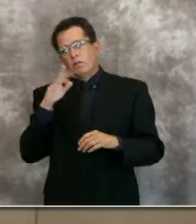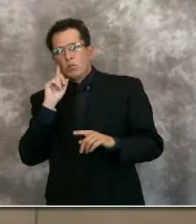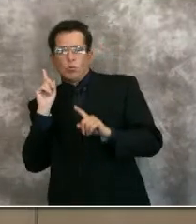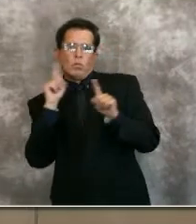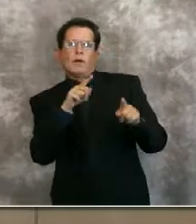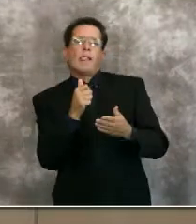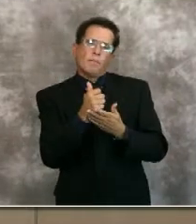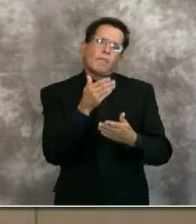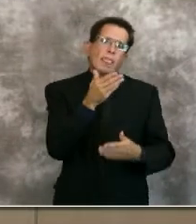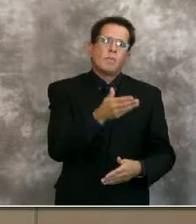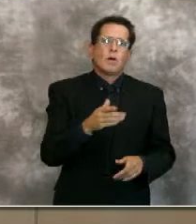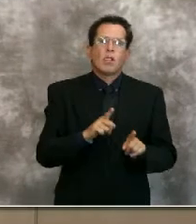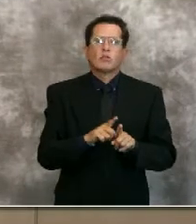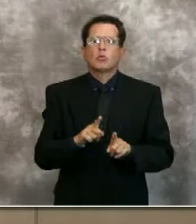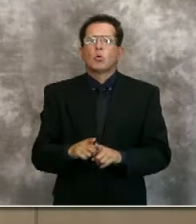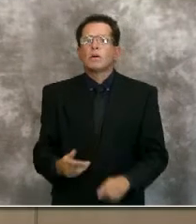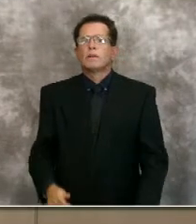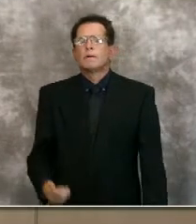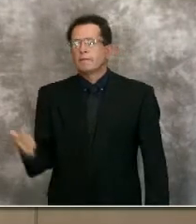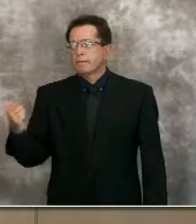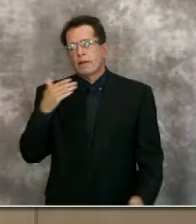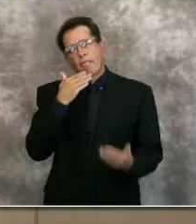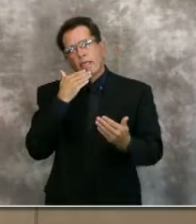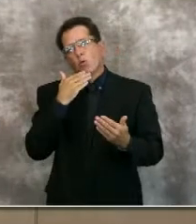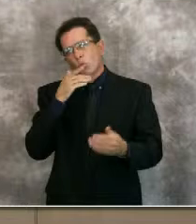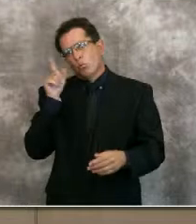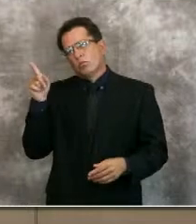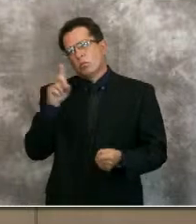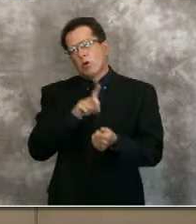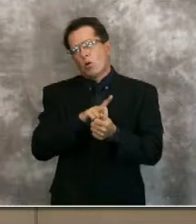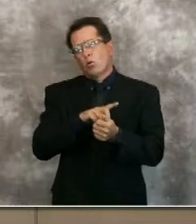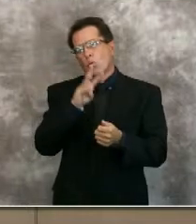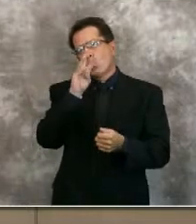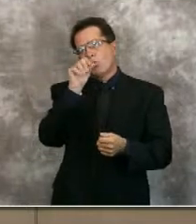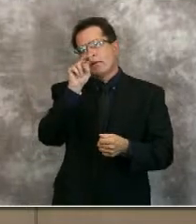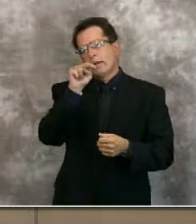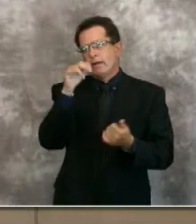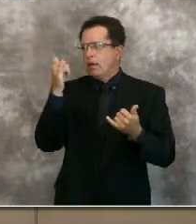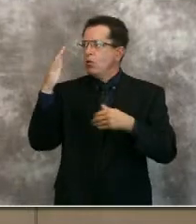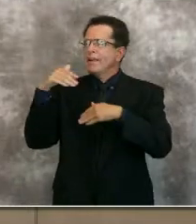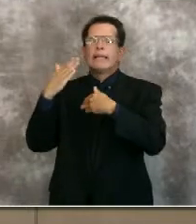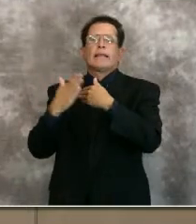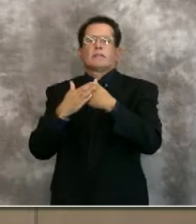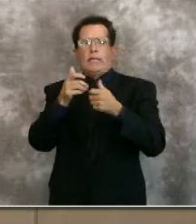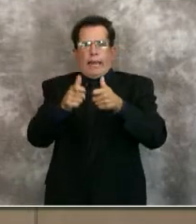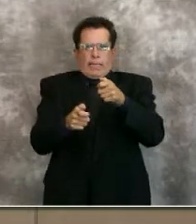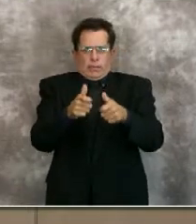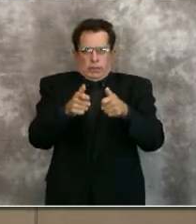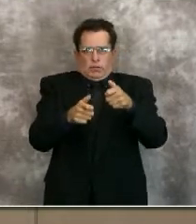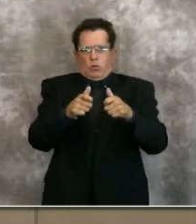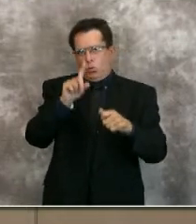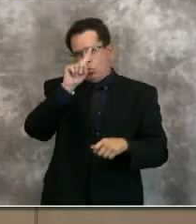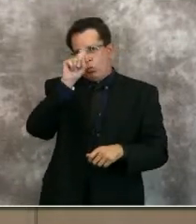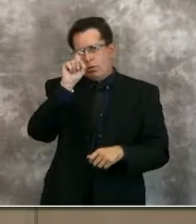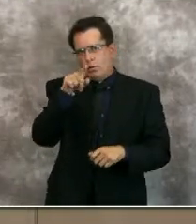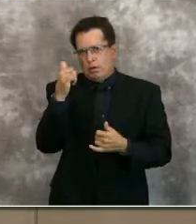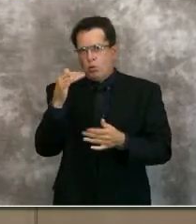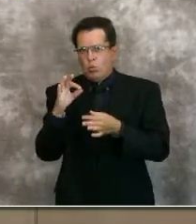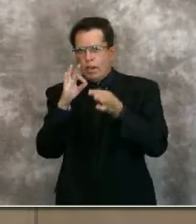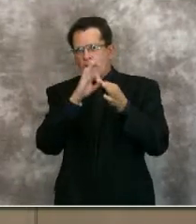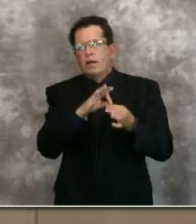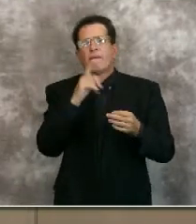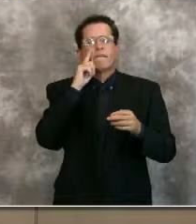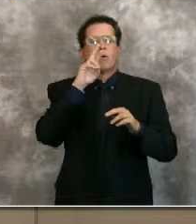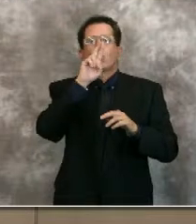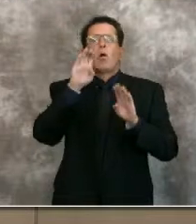Thank you. Thank you, Dr. Wooten. The first two text questions that we received are related to the reopening